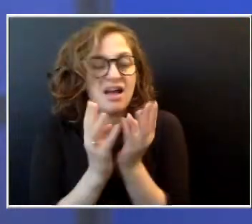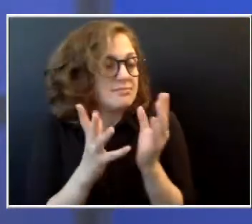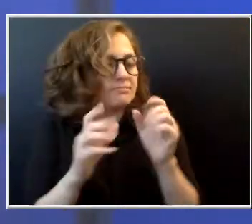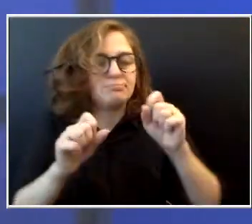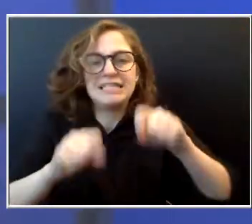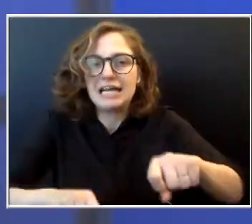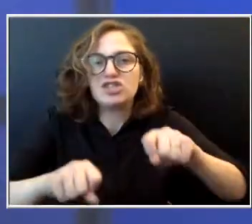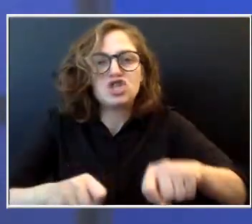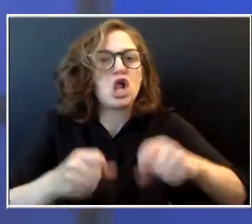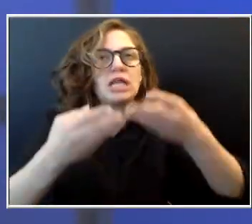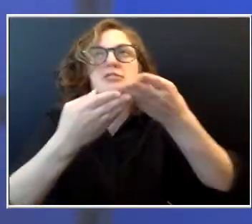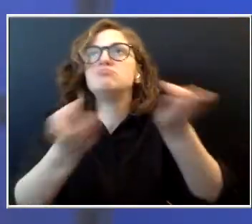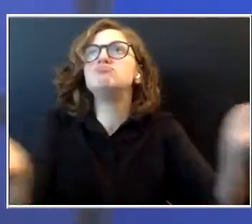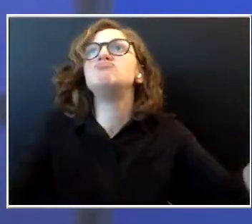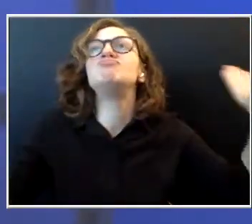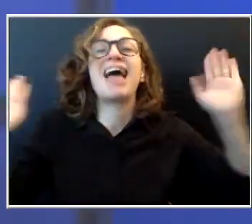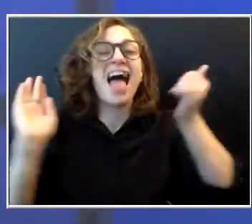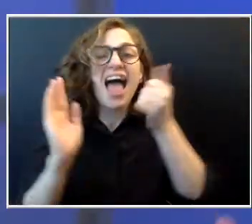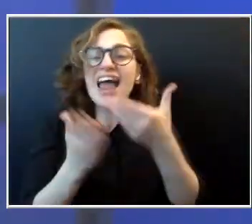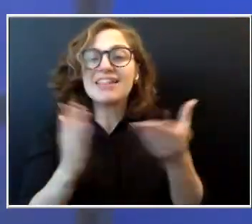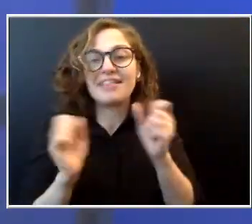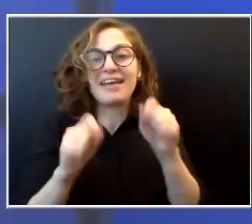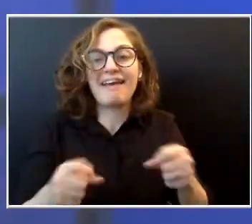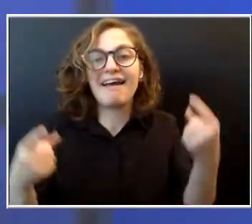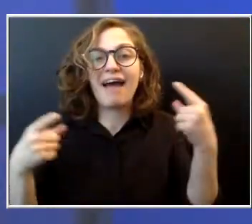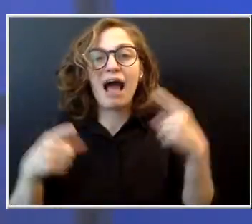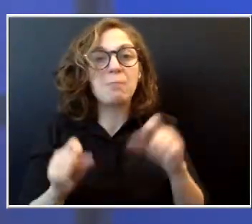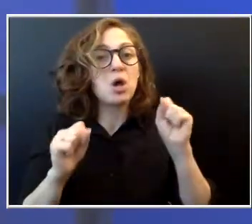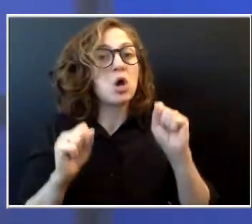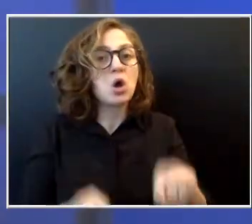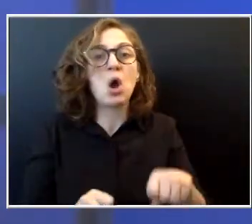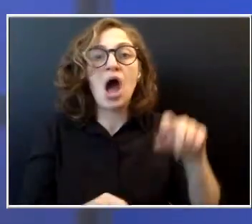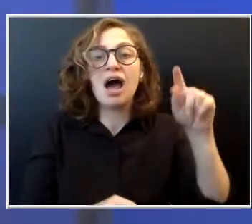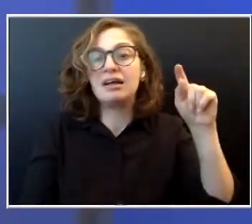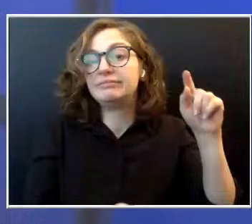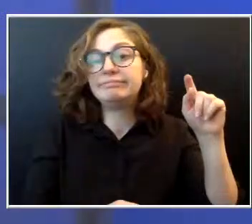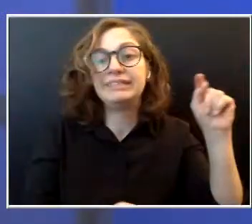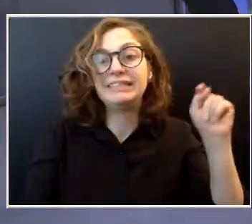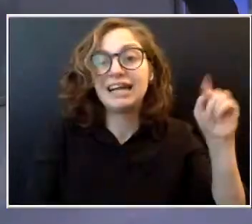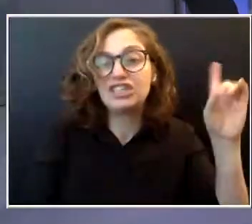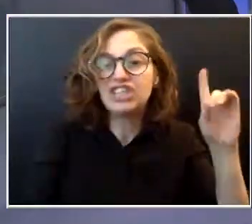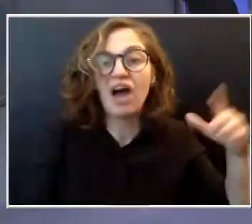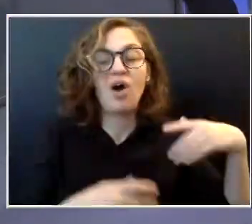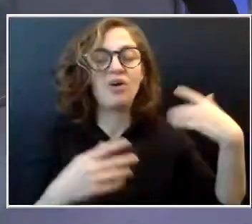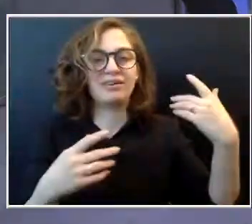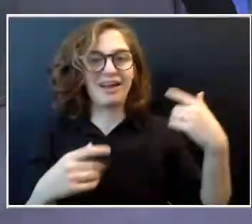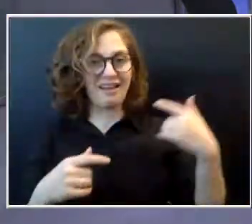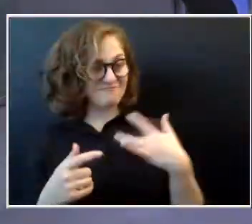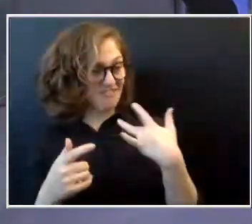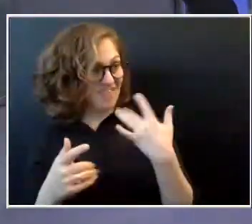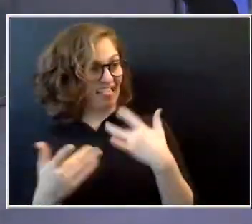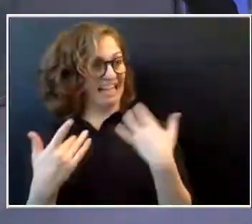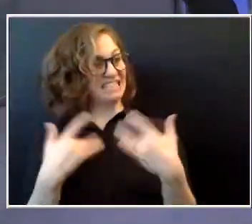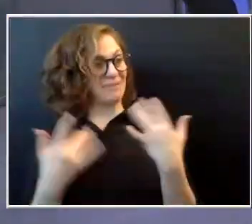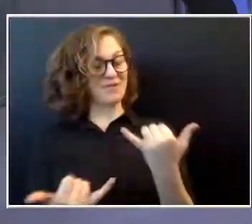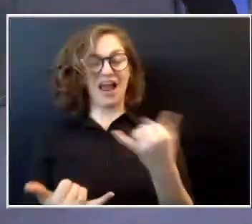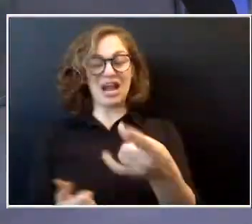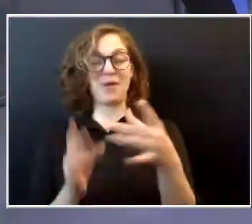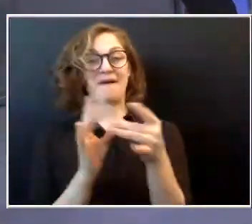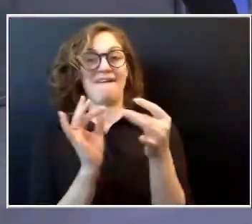you can score a touchdown literally on any play, either side of the ball. Like what sport gives you that? I'm feeling it now with you talking about it like that. I'm exciting. What can I